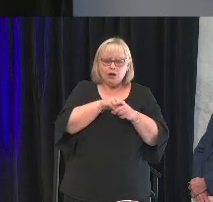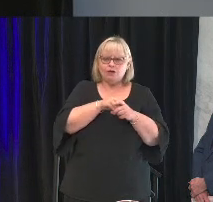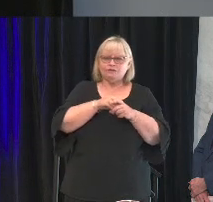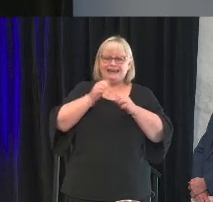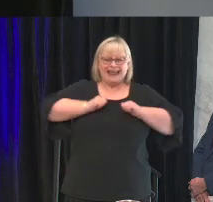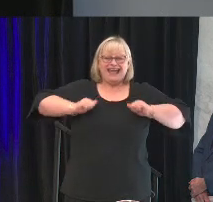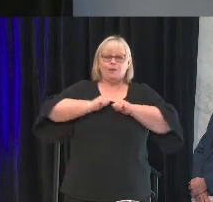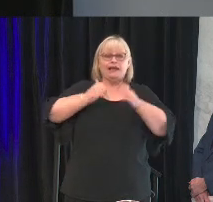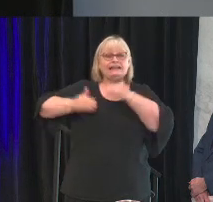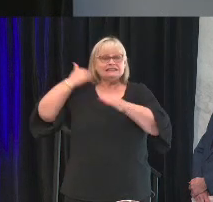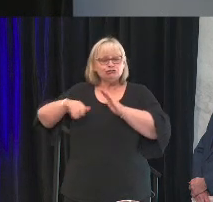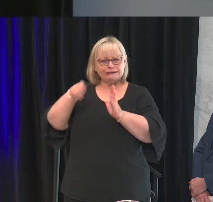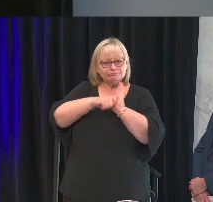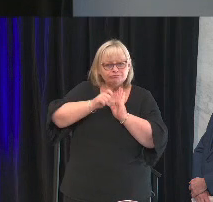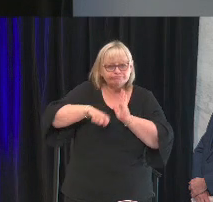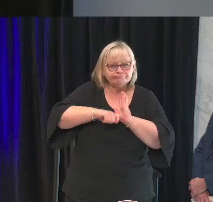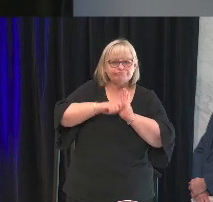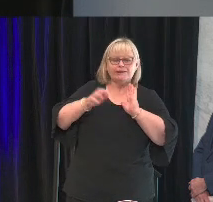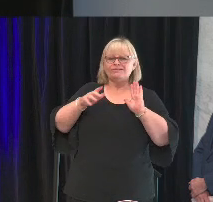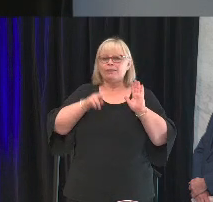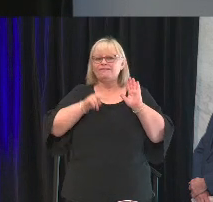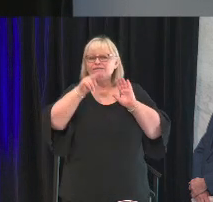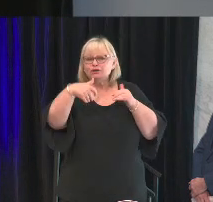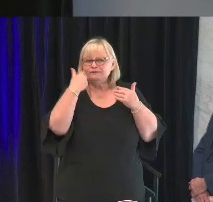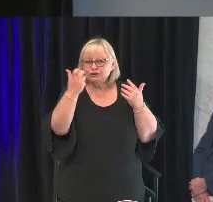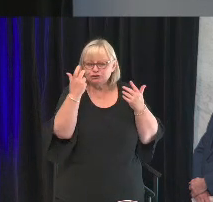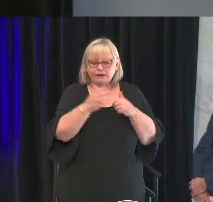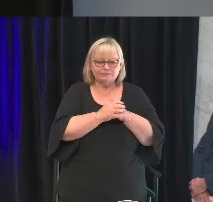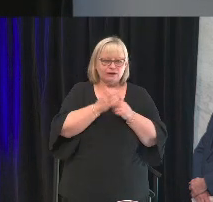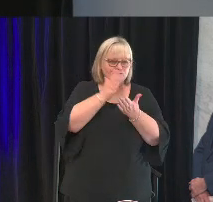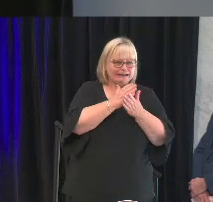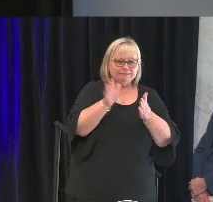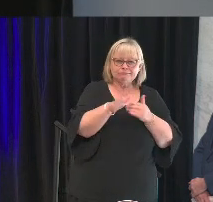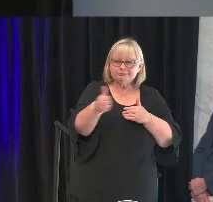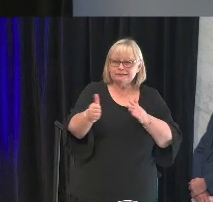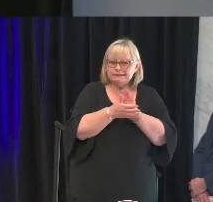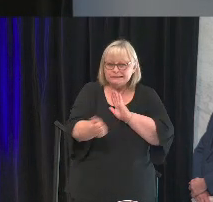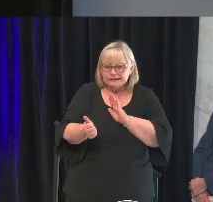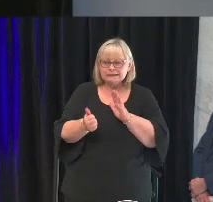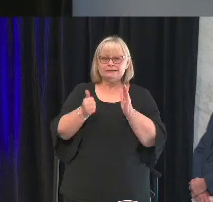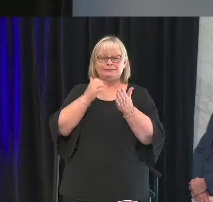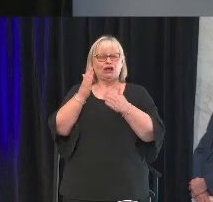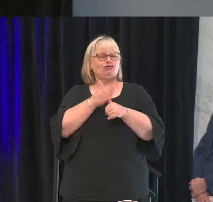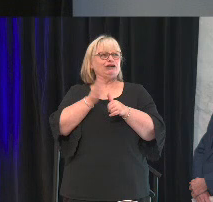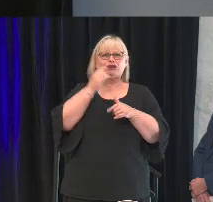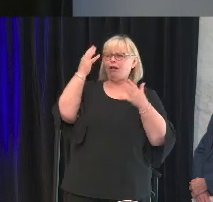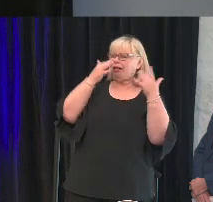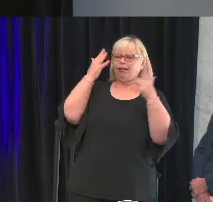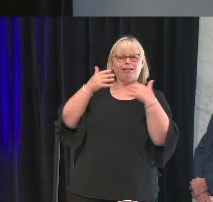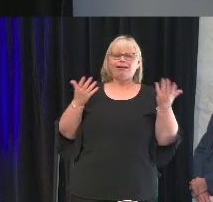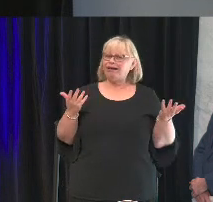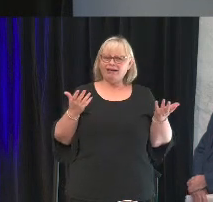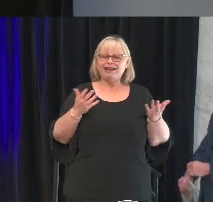history. They recognise skill, creativity, and originality, and are a formal way to show that